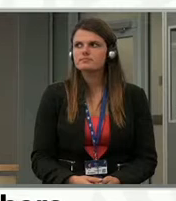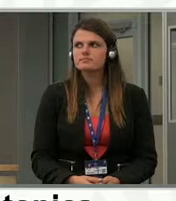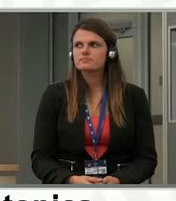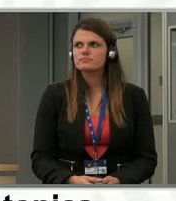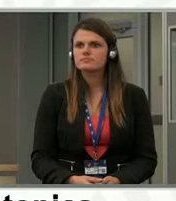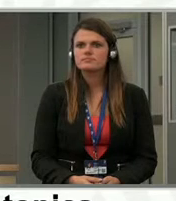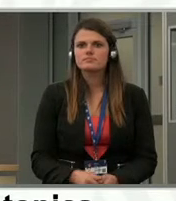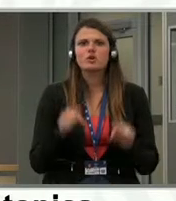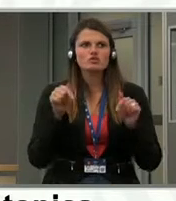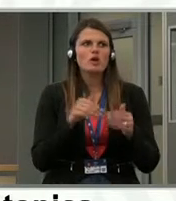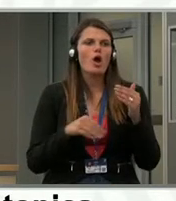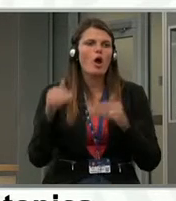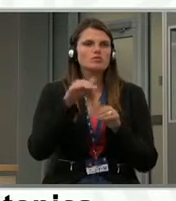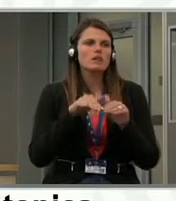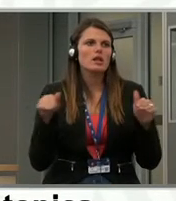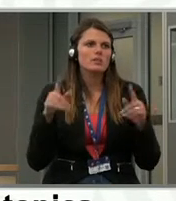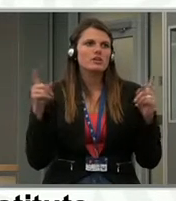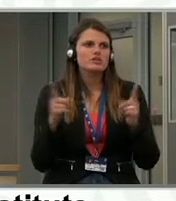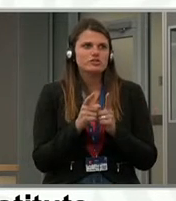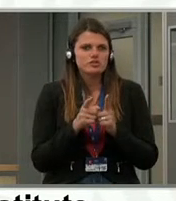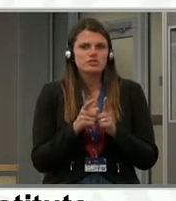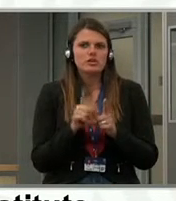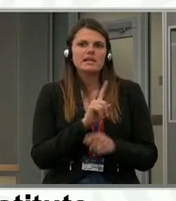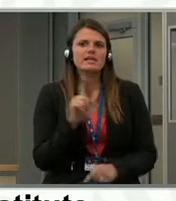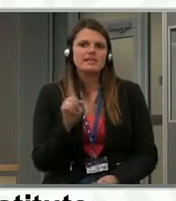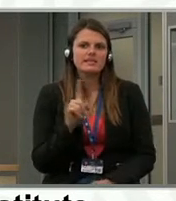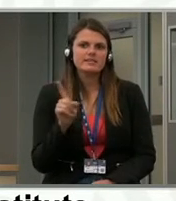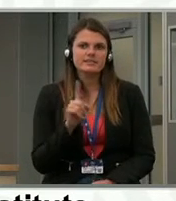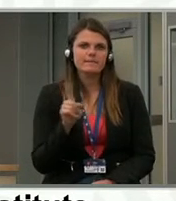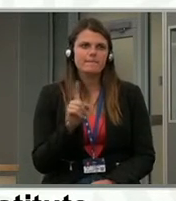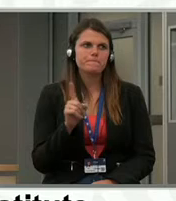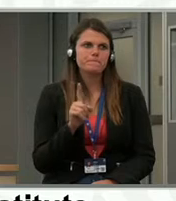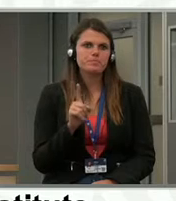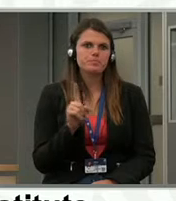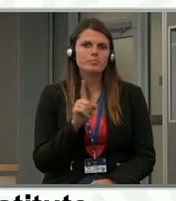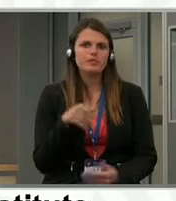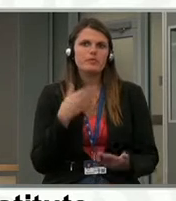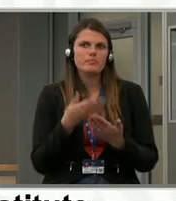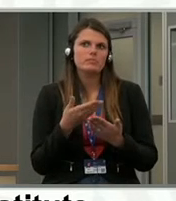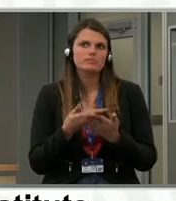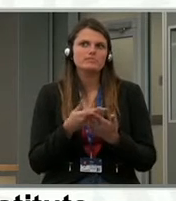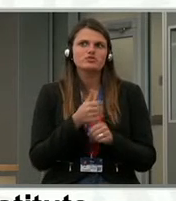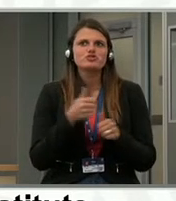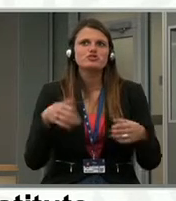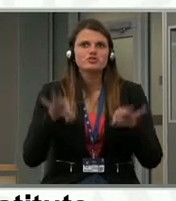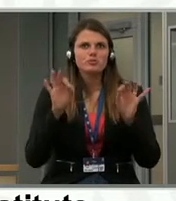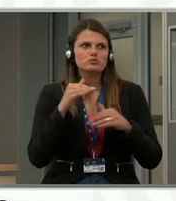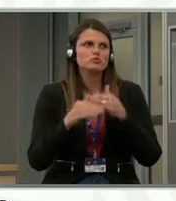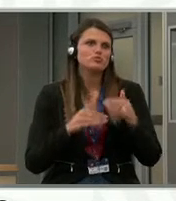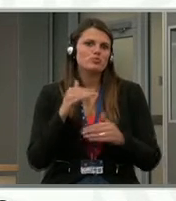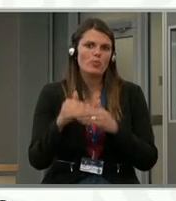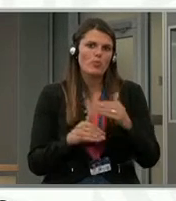high-level meeting constitute an important step forward towards a sincere and effective implementation of the UN